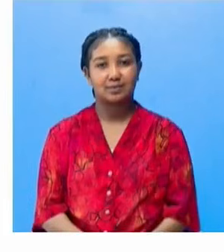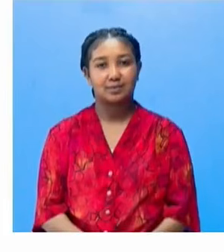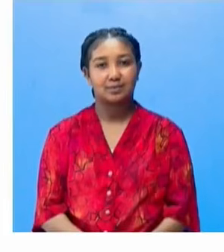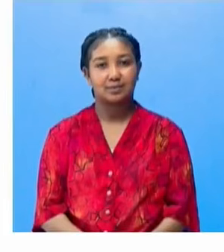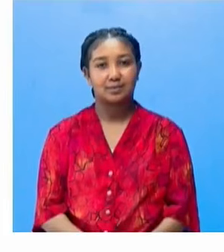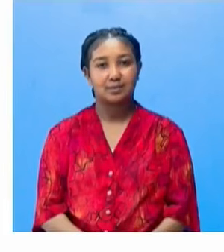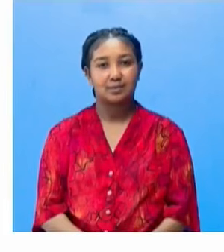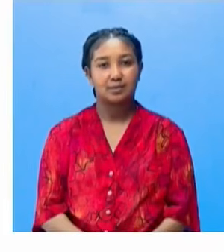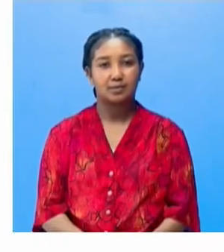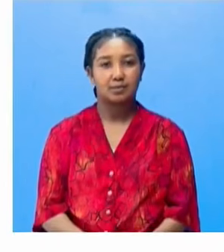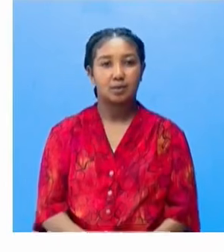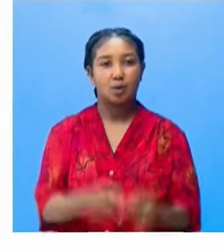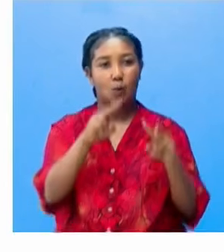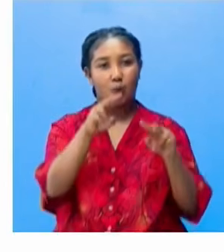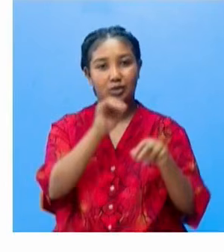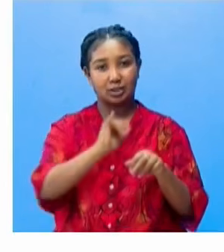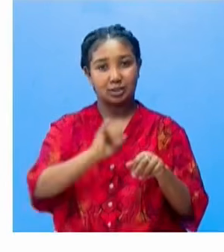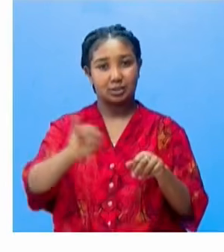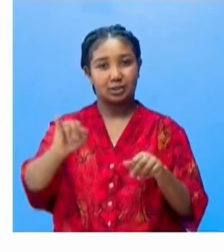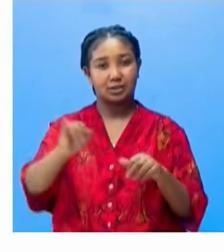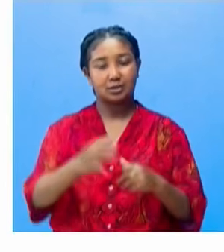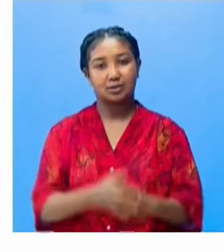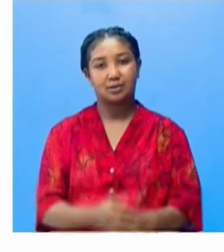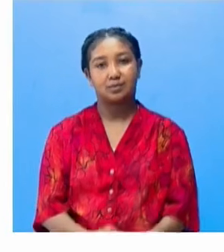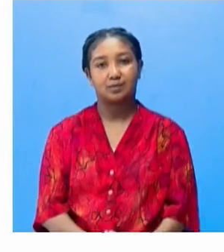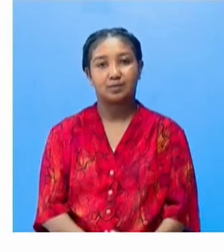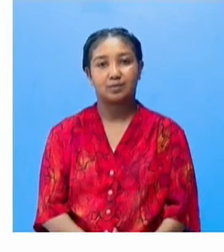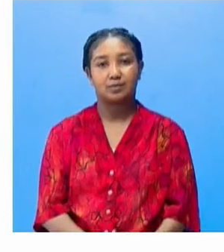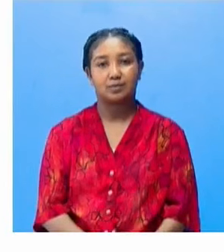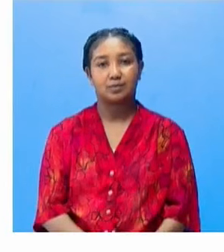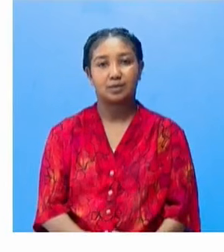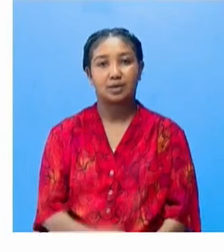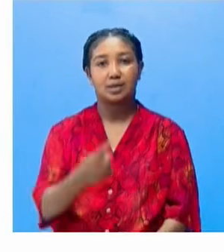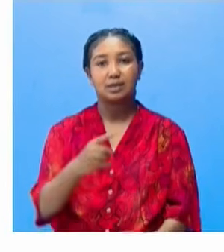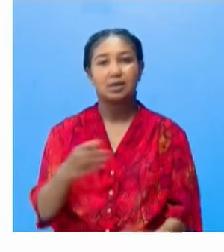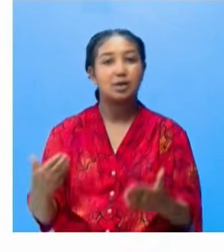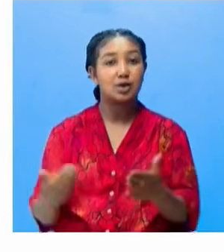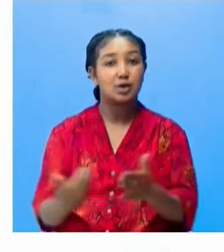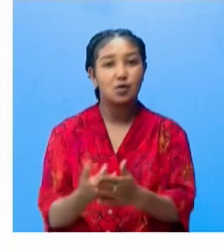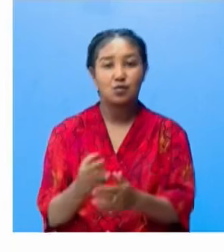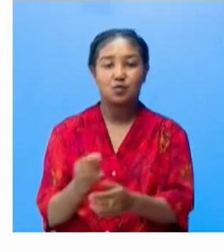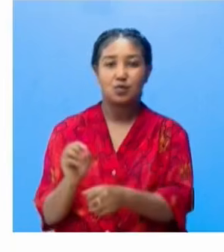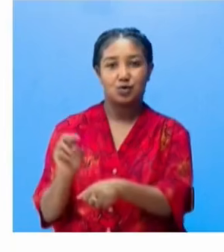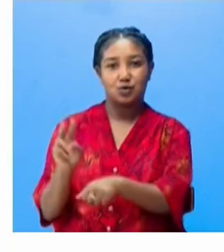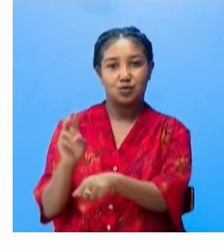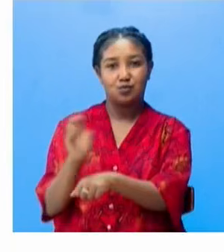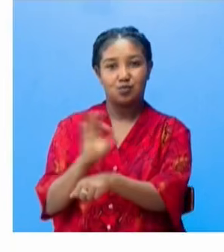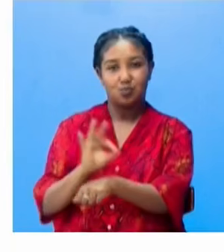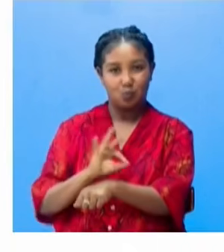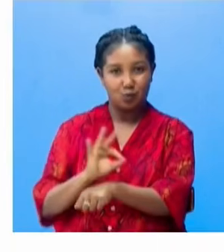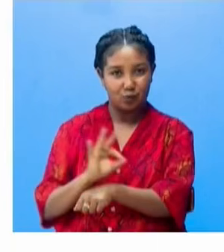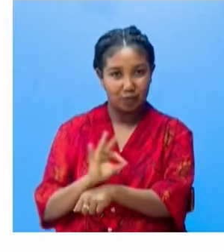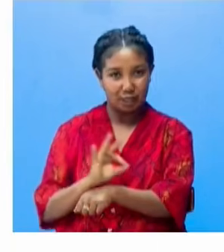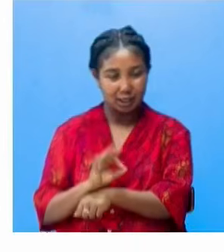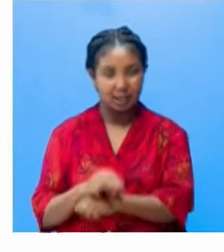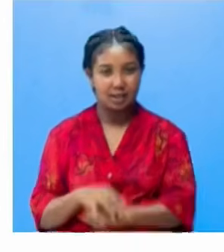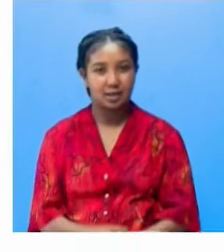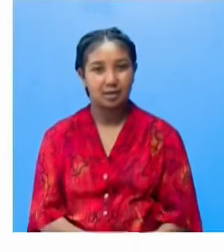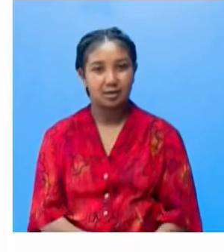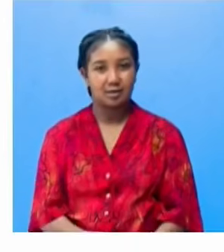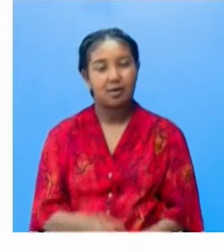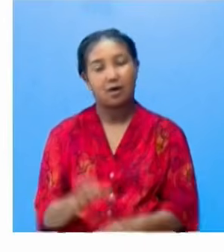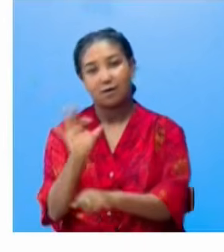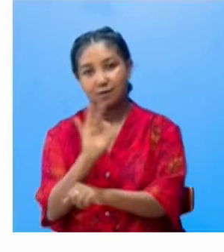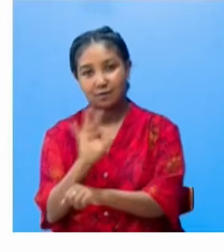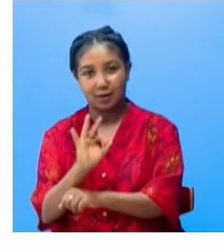the new movie. the new movie or